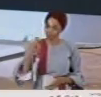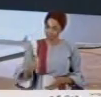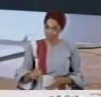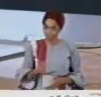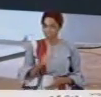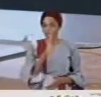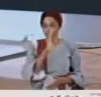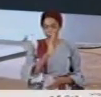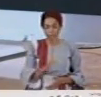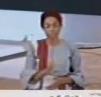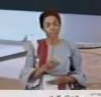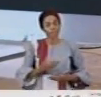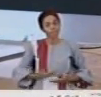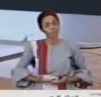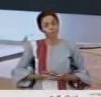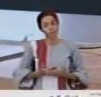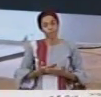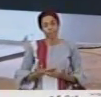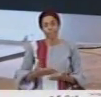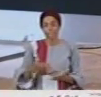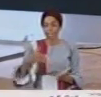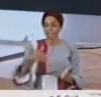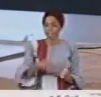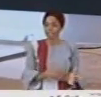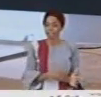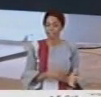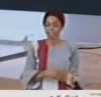Amen. You must be born